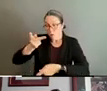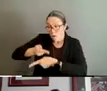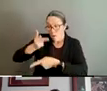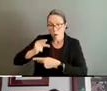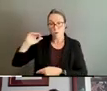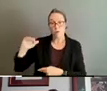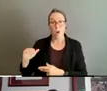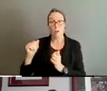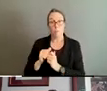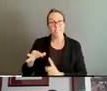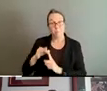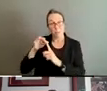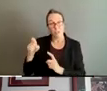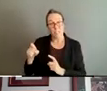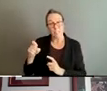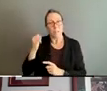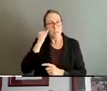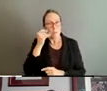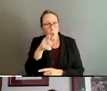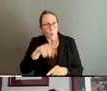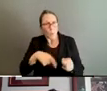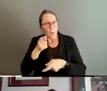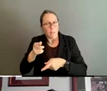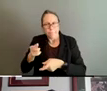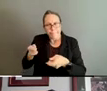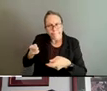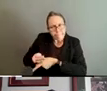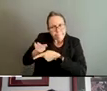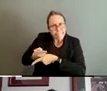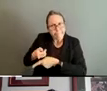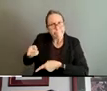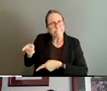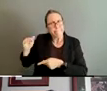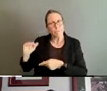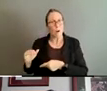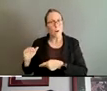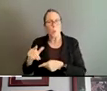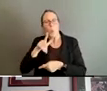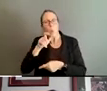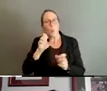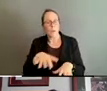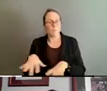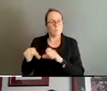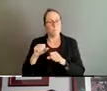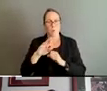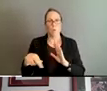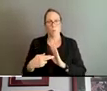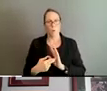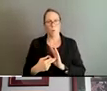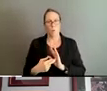something happens to you and you're not able to take care of your child, who else could step in and be able to provide that care? Because as a